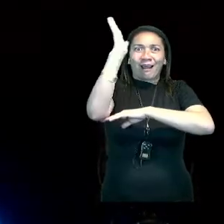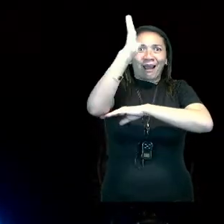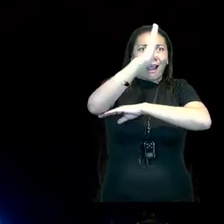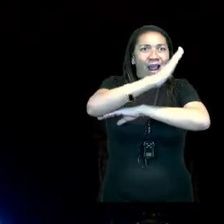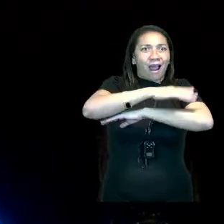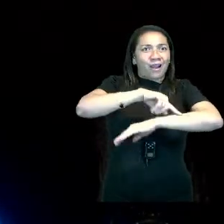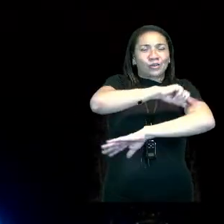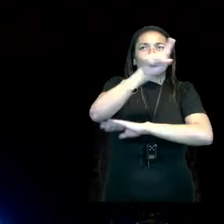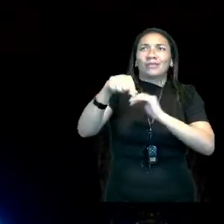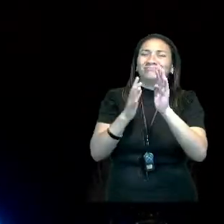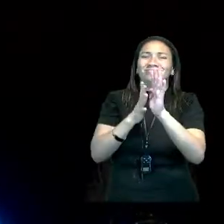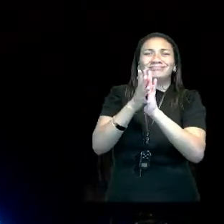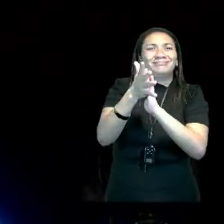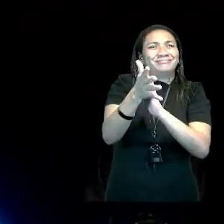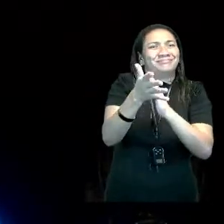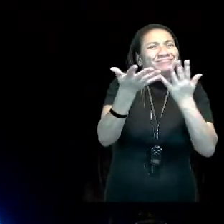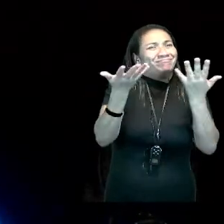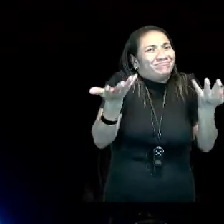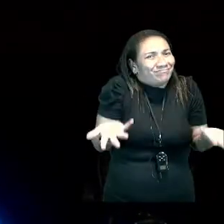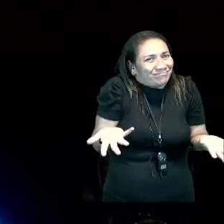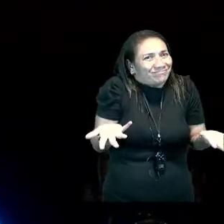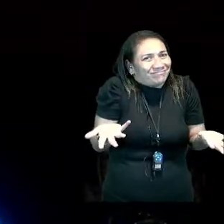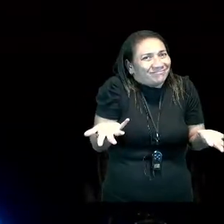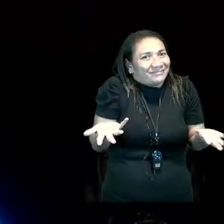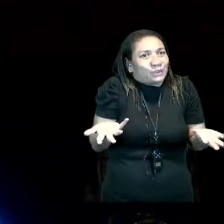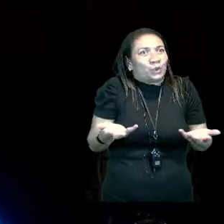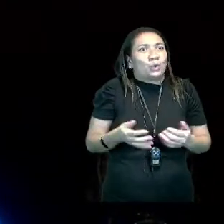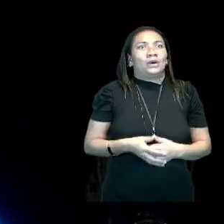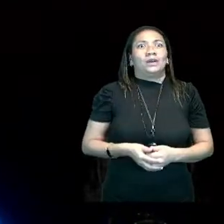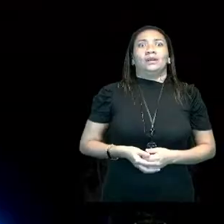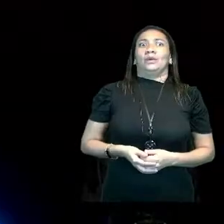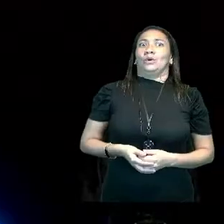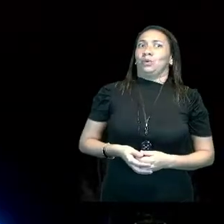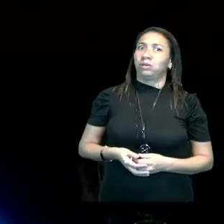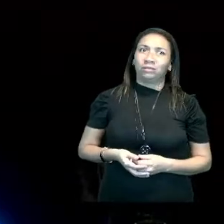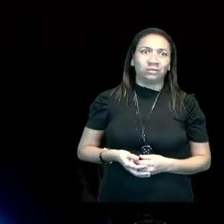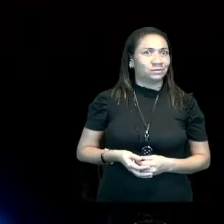speech that you heard from your Vice President.